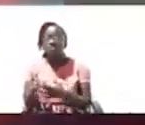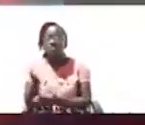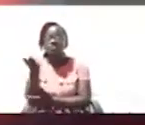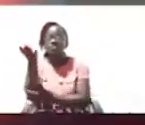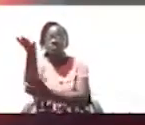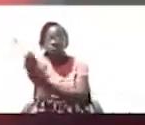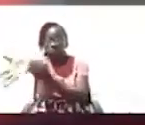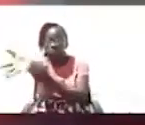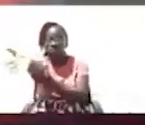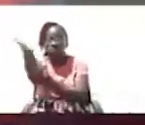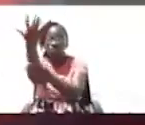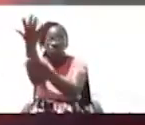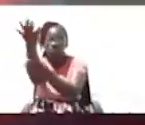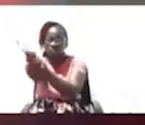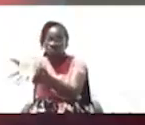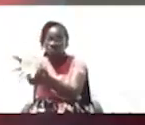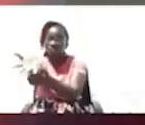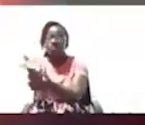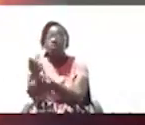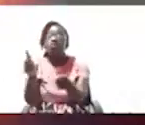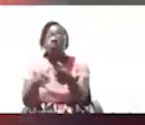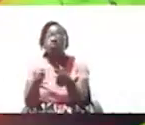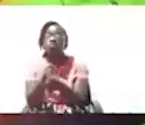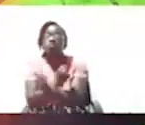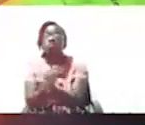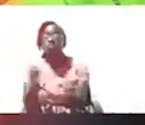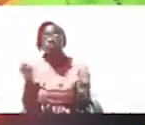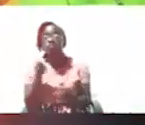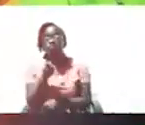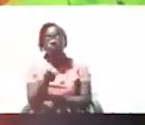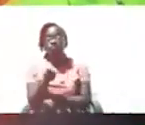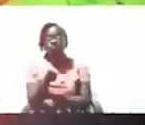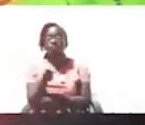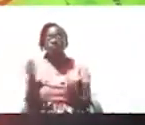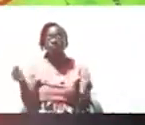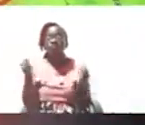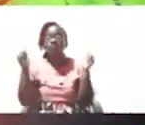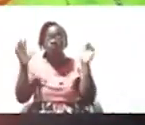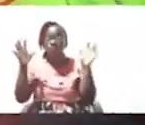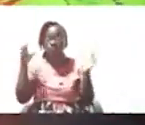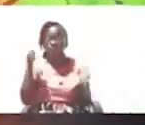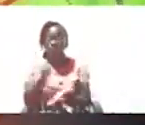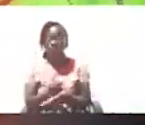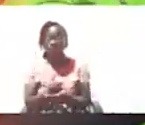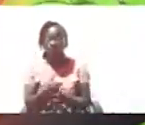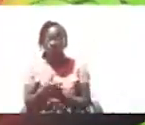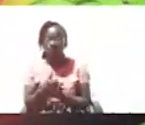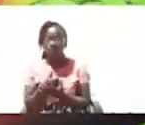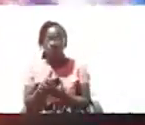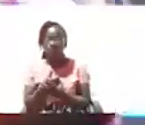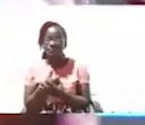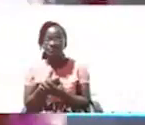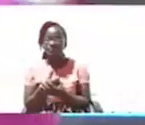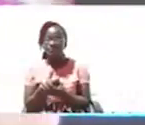Jesus has stretched forth his hand. He's going to save you. Hallelujah. Amen.